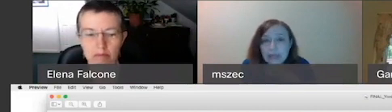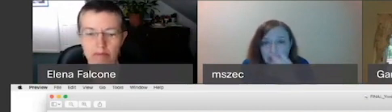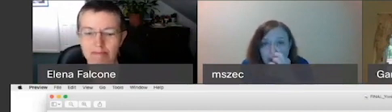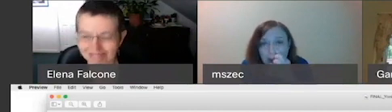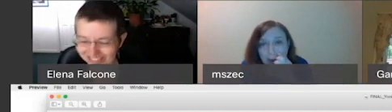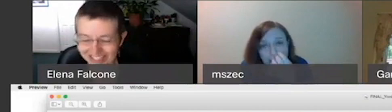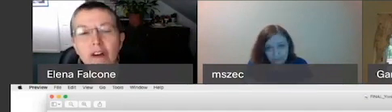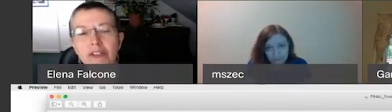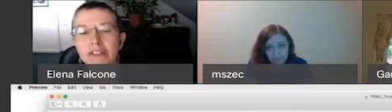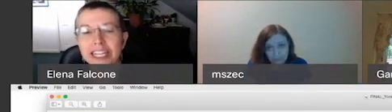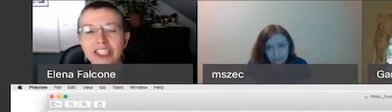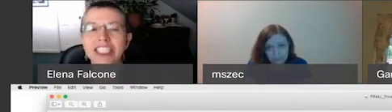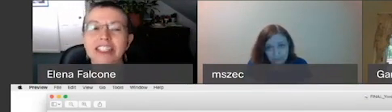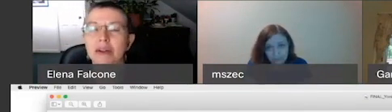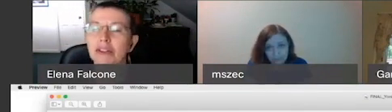below.